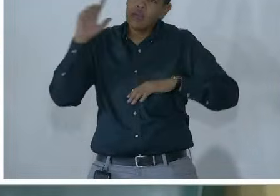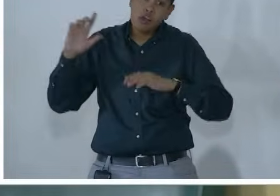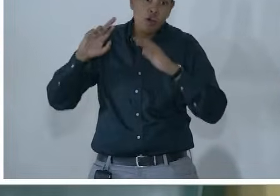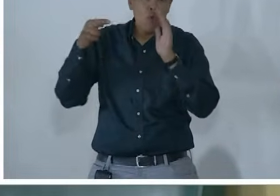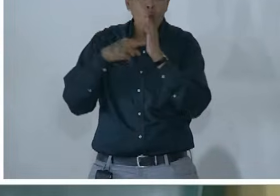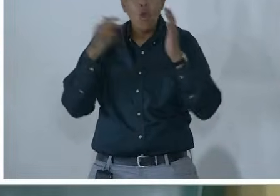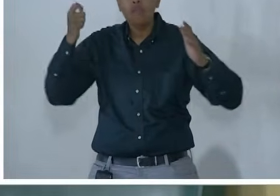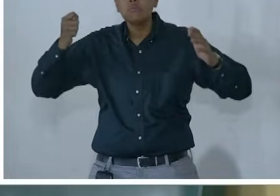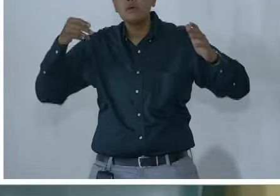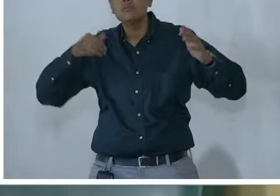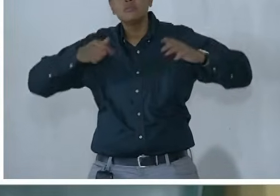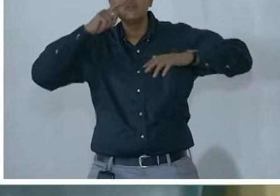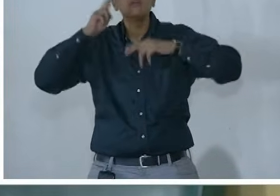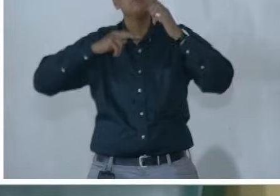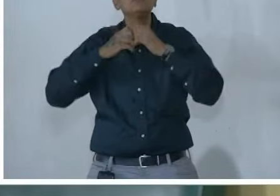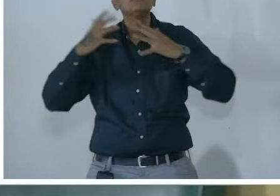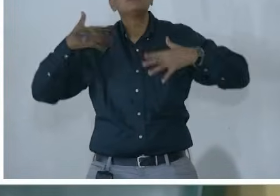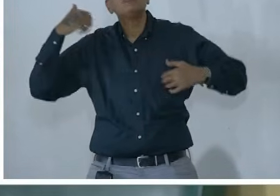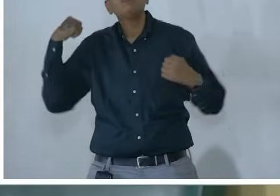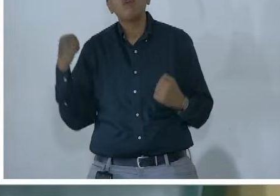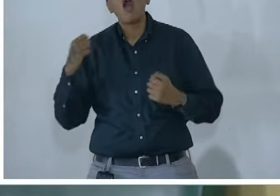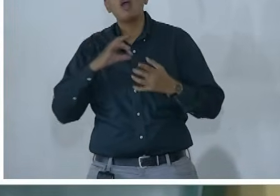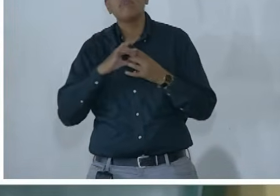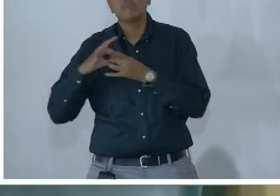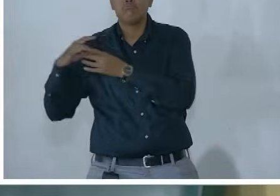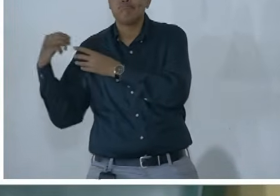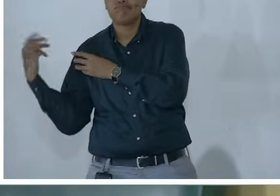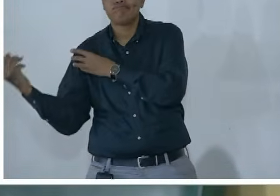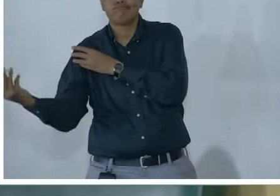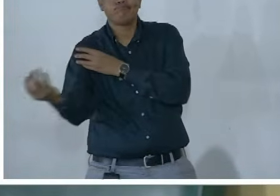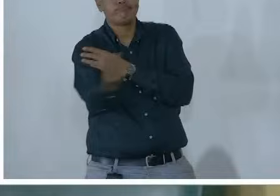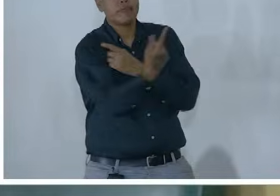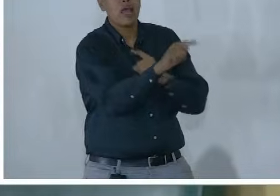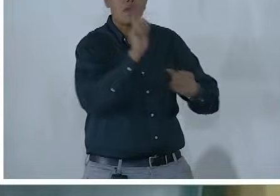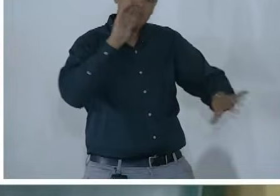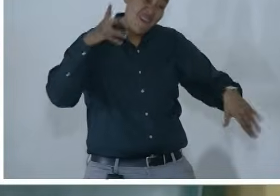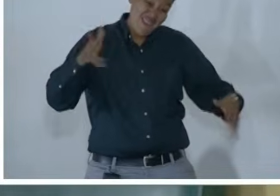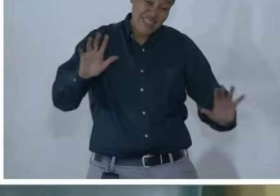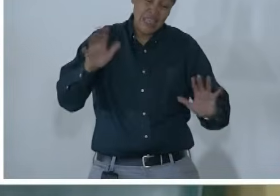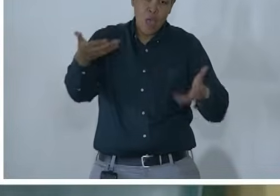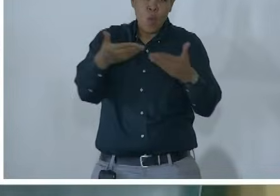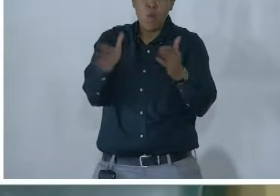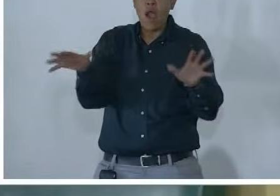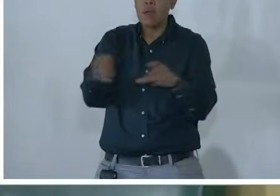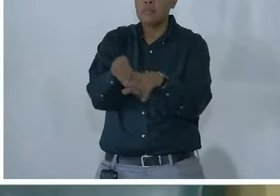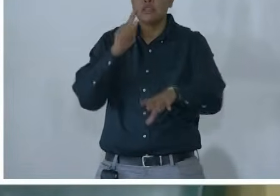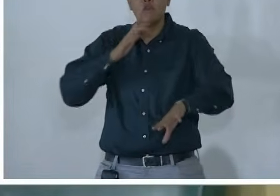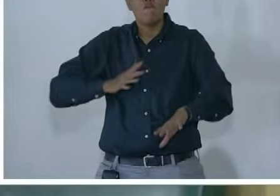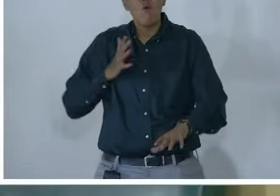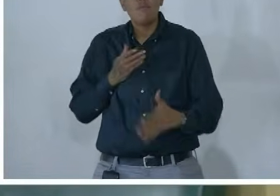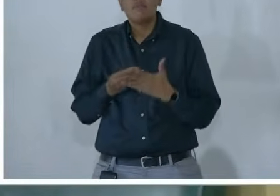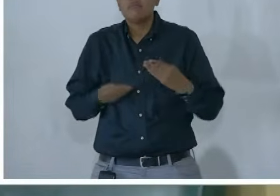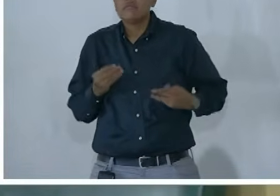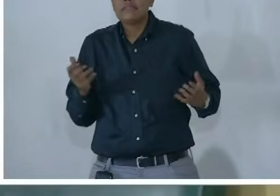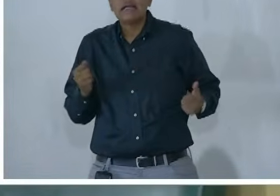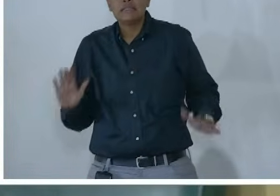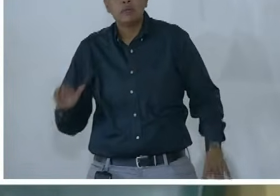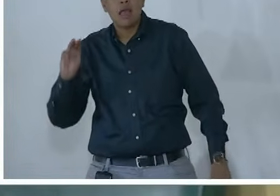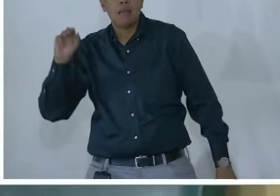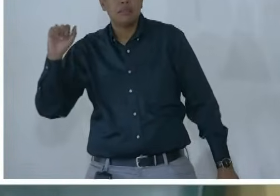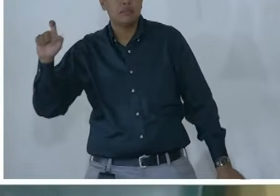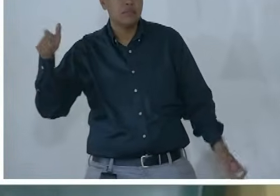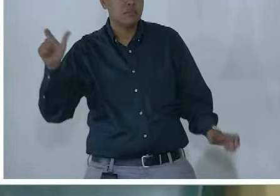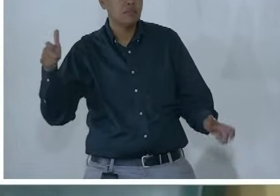building stronger supply chains and facilitating wider participation in the formal economy by